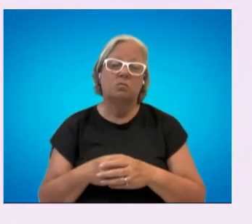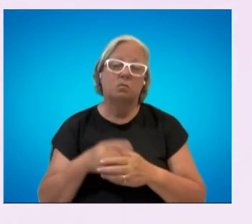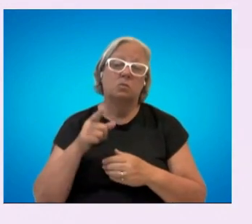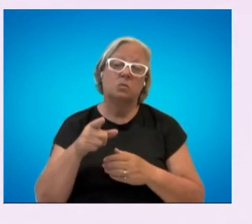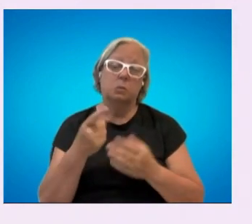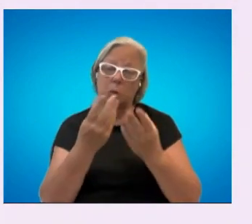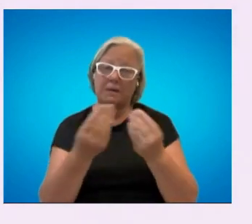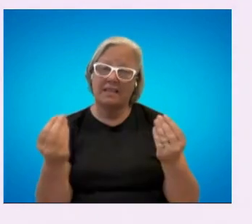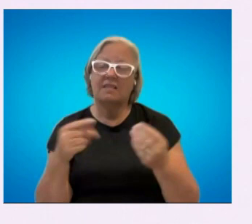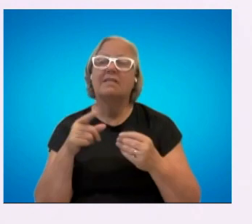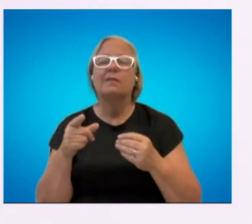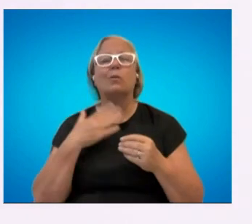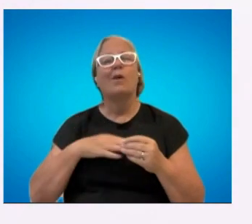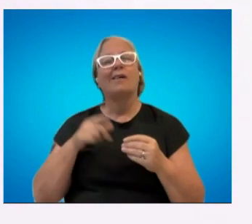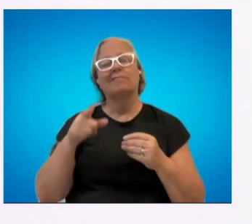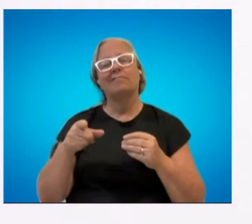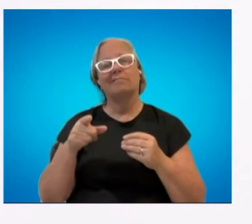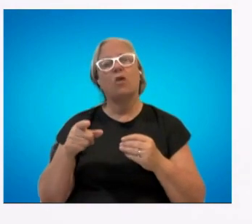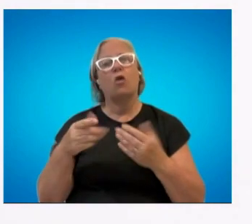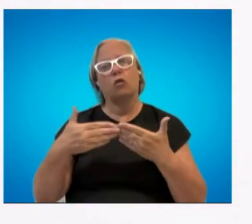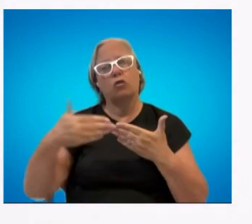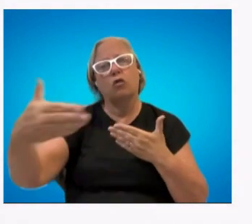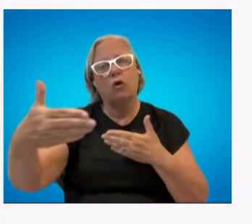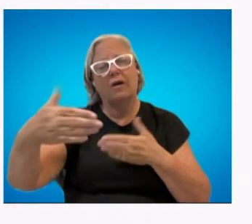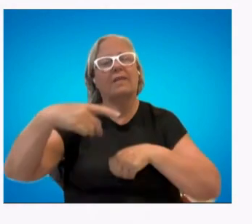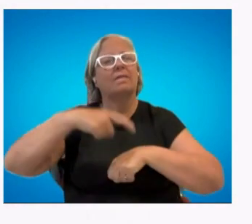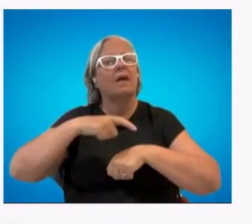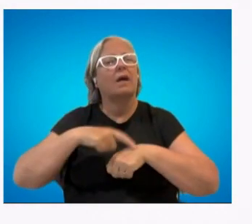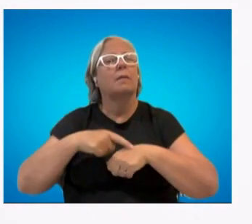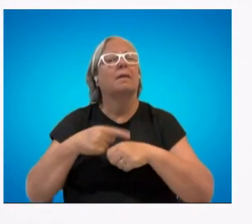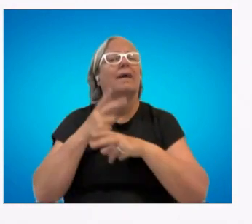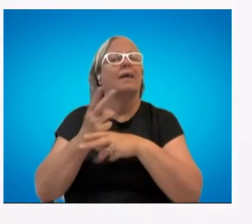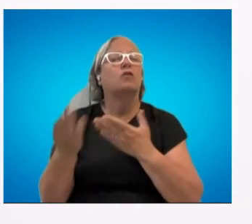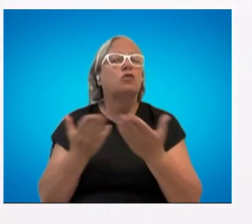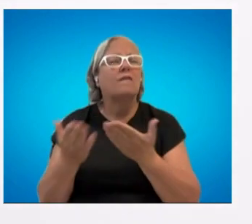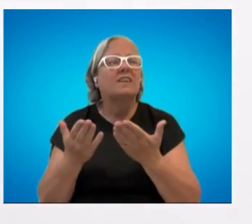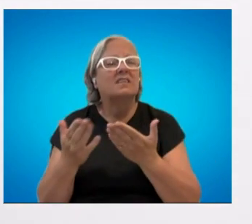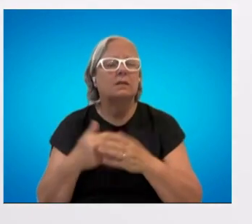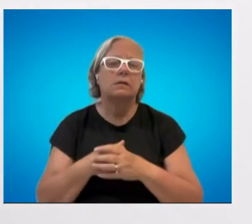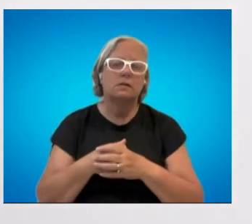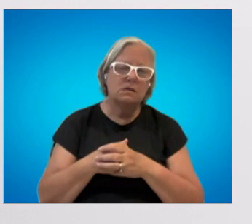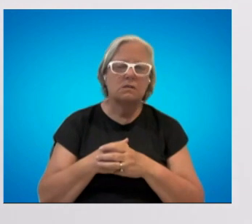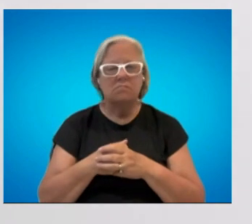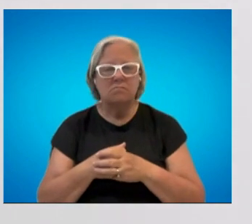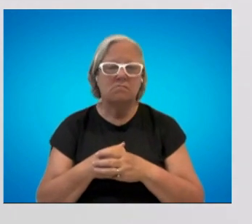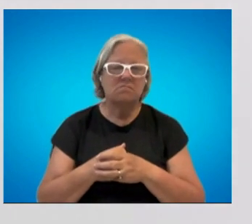not accessible. That is quite a striking number. And what are the main reasons